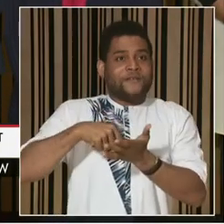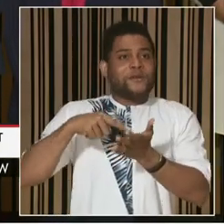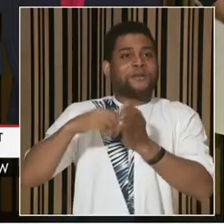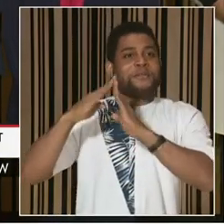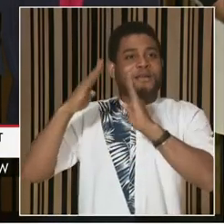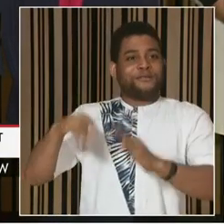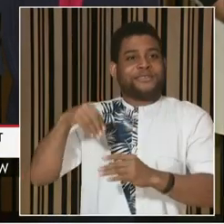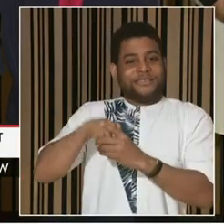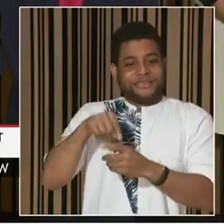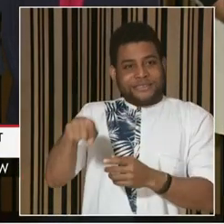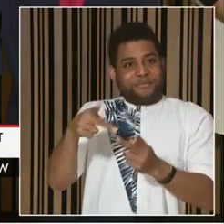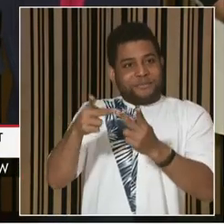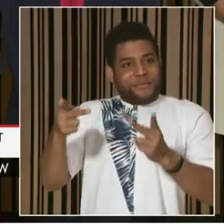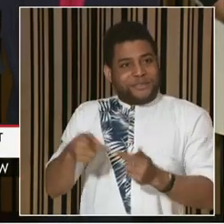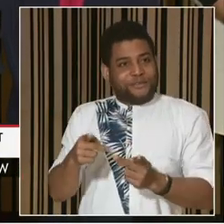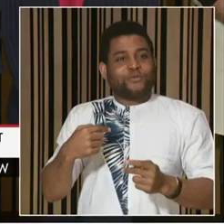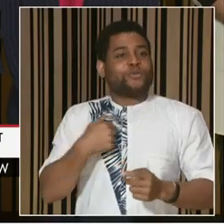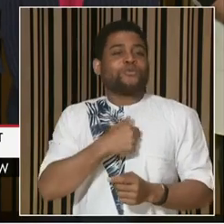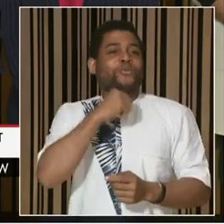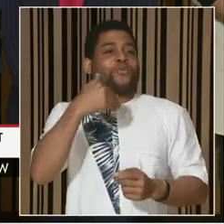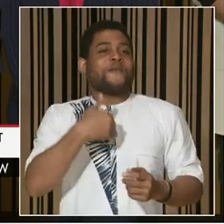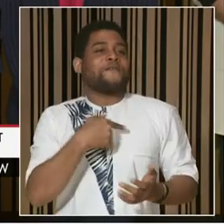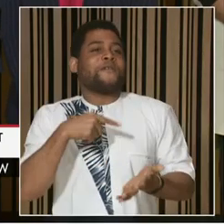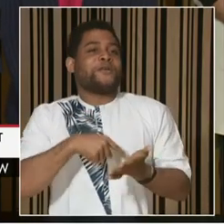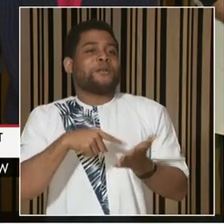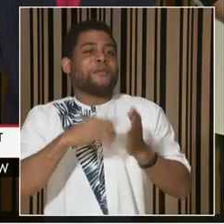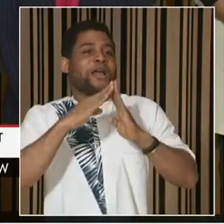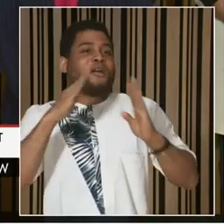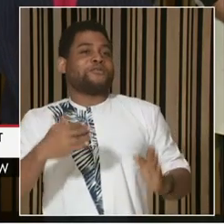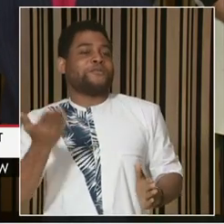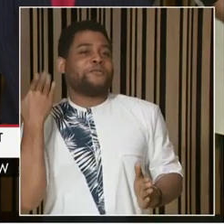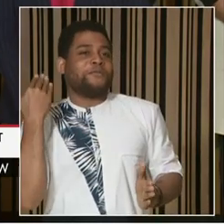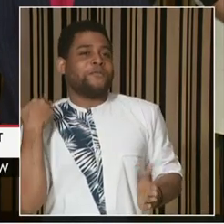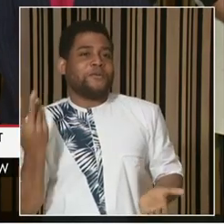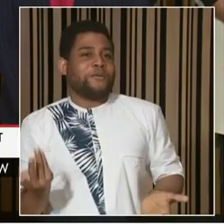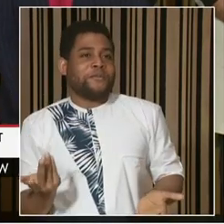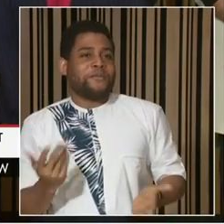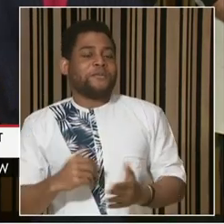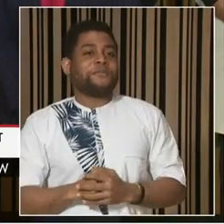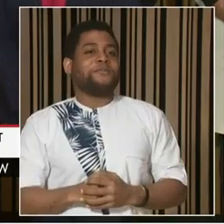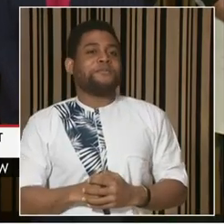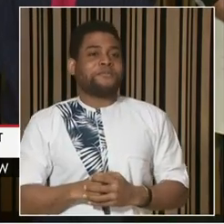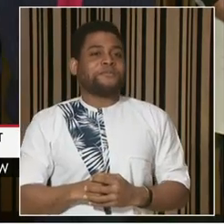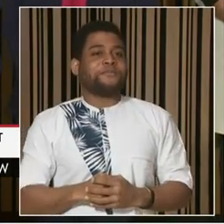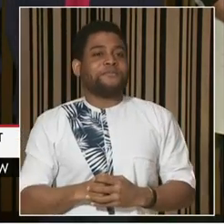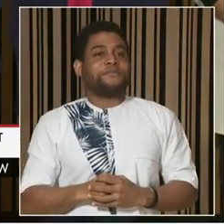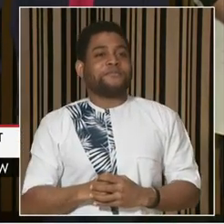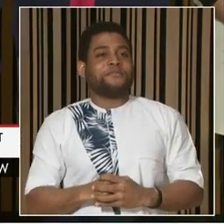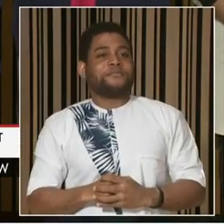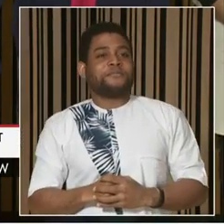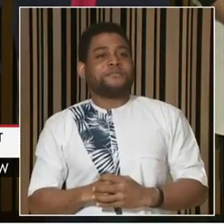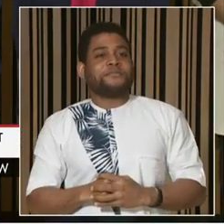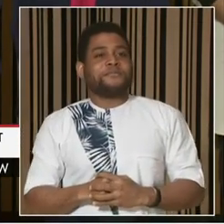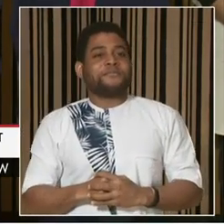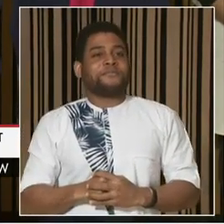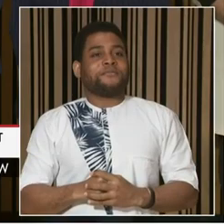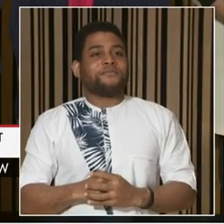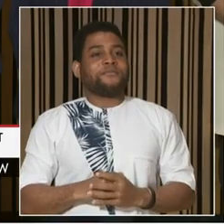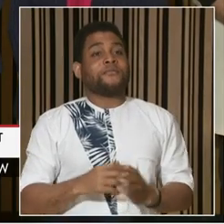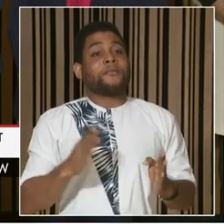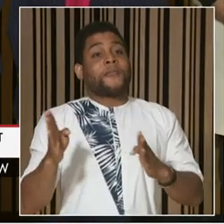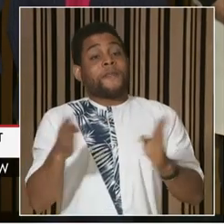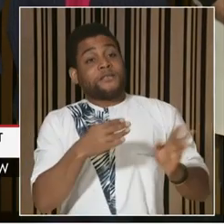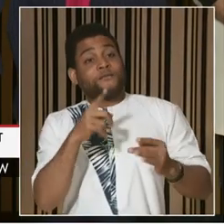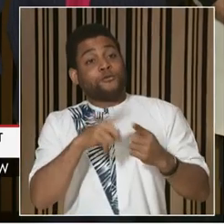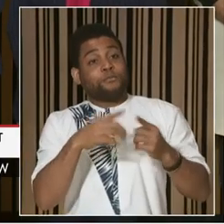haven't had affordable housing before. And now just shifting to public safety, you